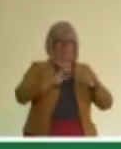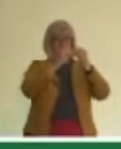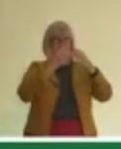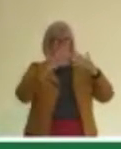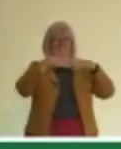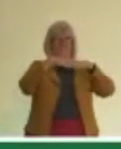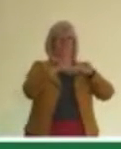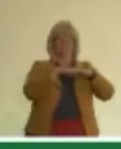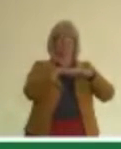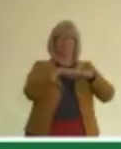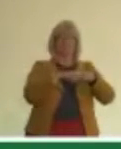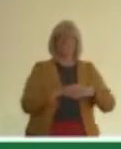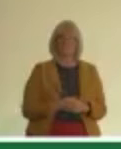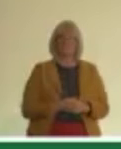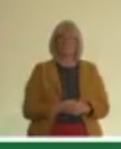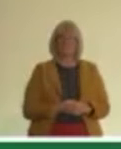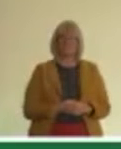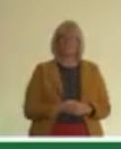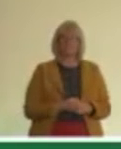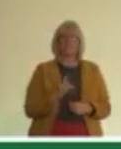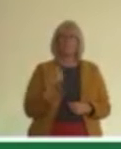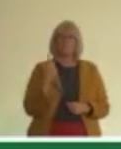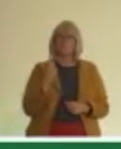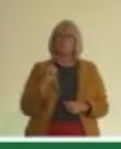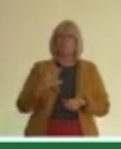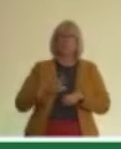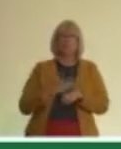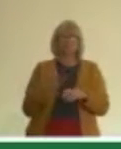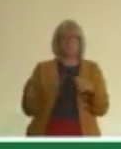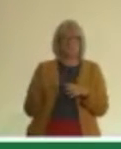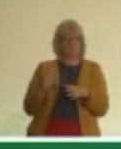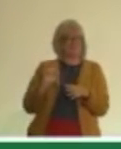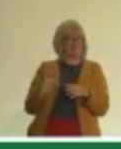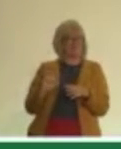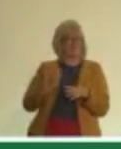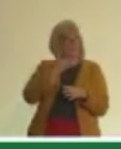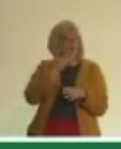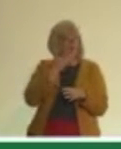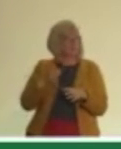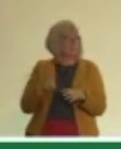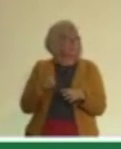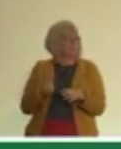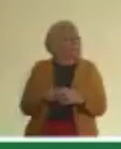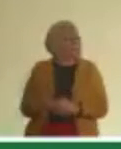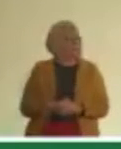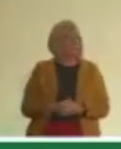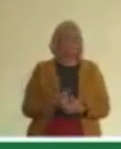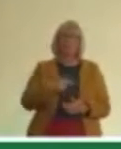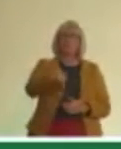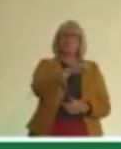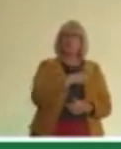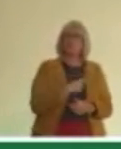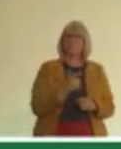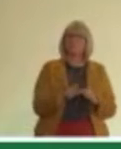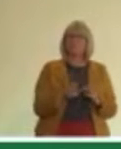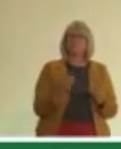then we think about the story of the Green Party. We are doing something that has not been considered normal. Just like